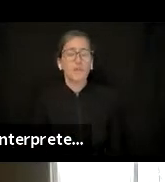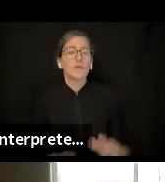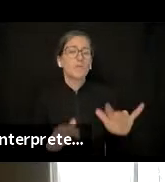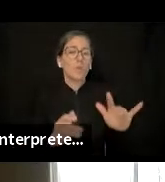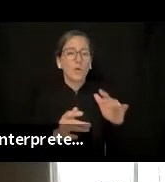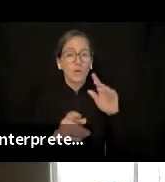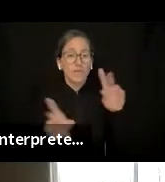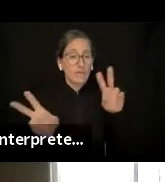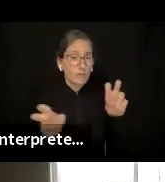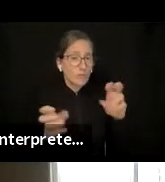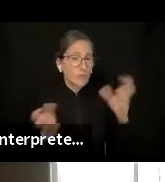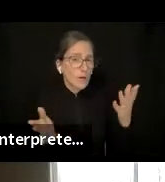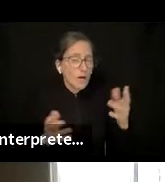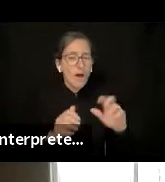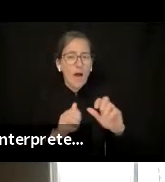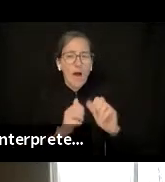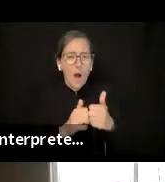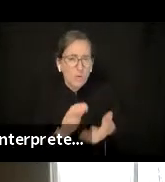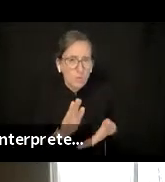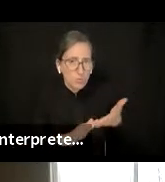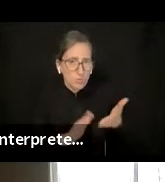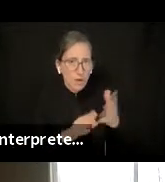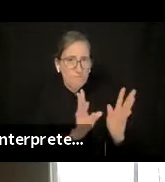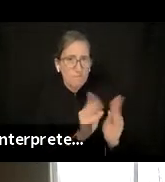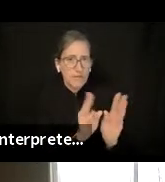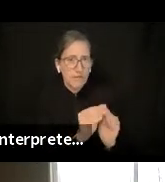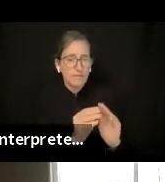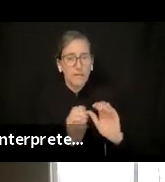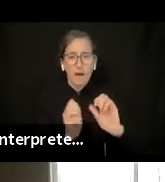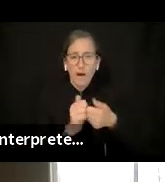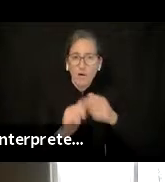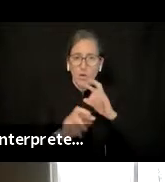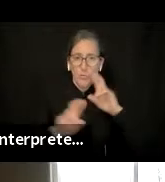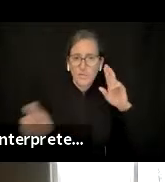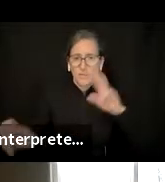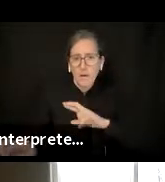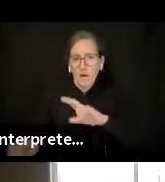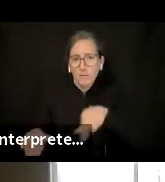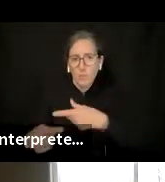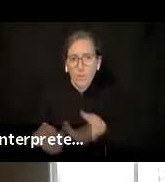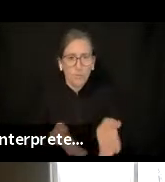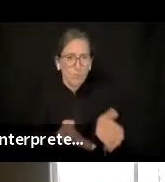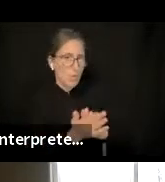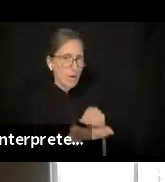meetings and how you respond to records requests.